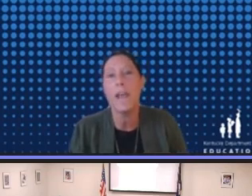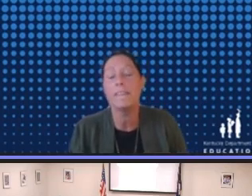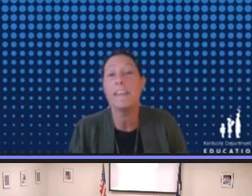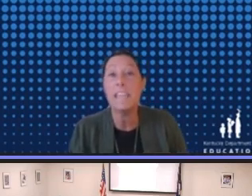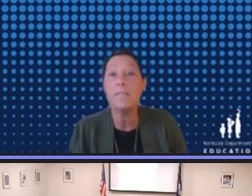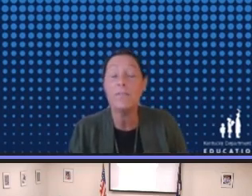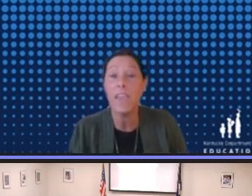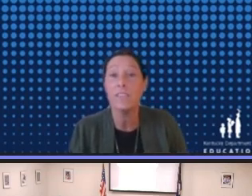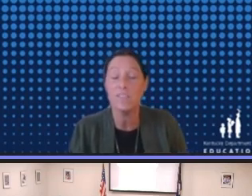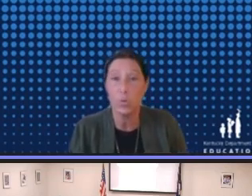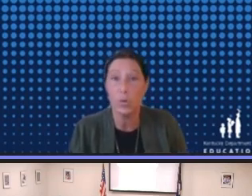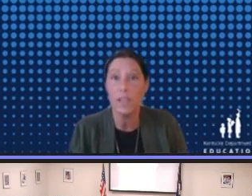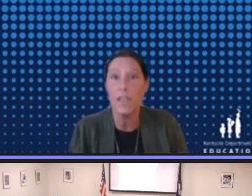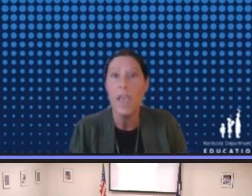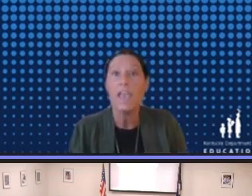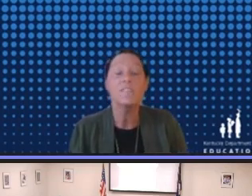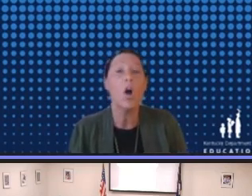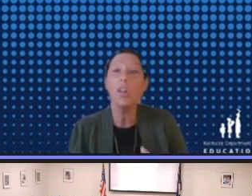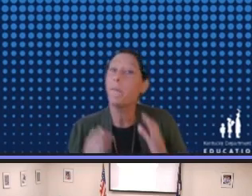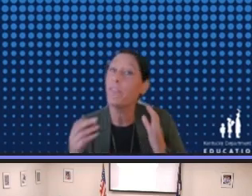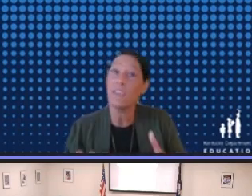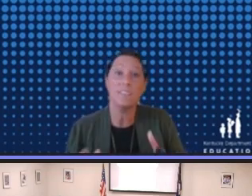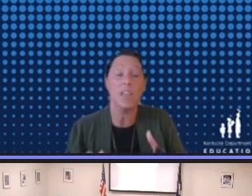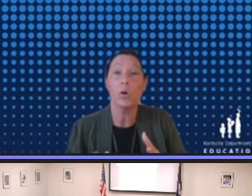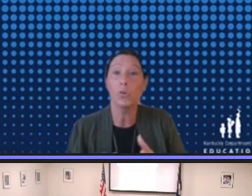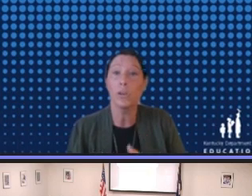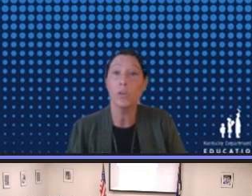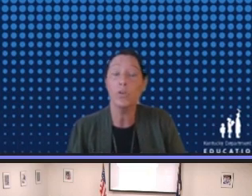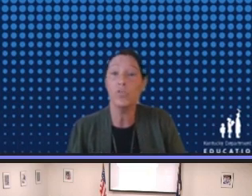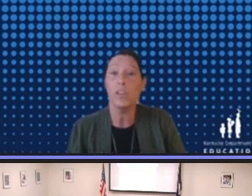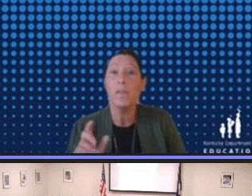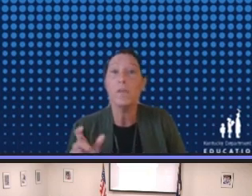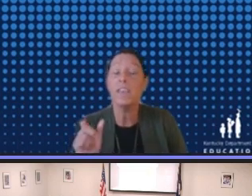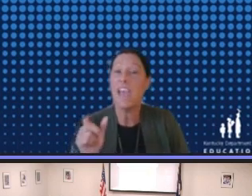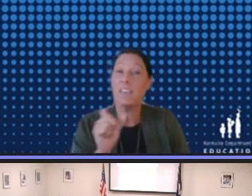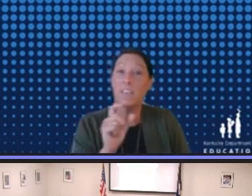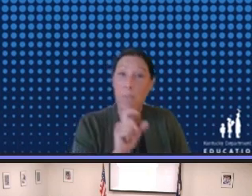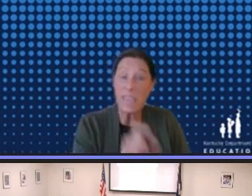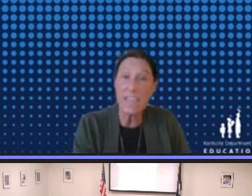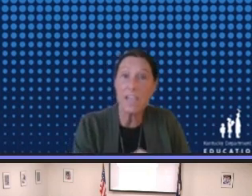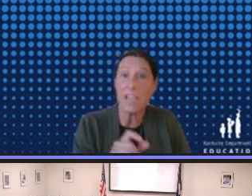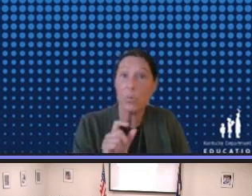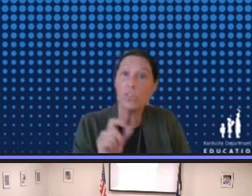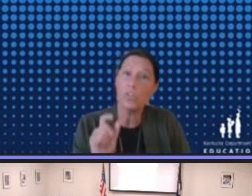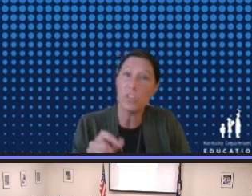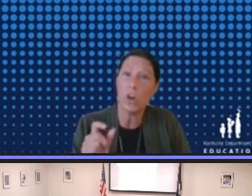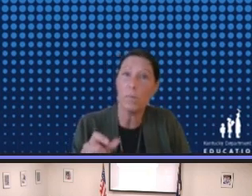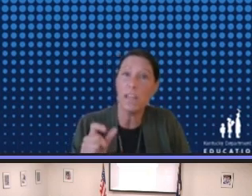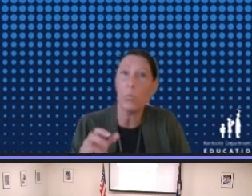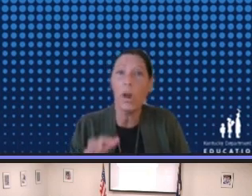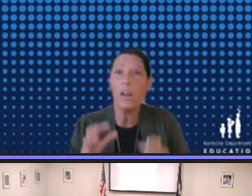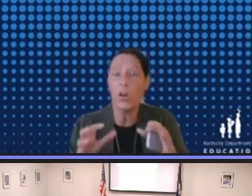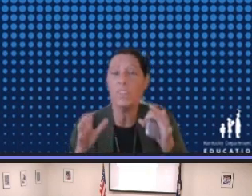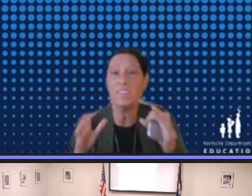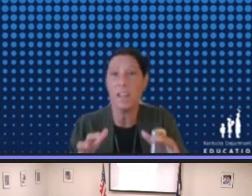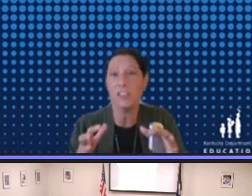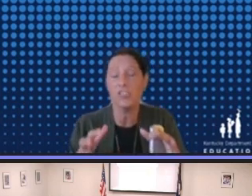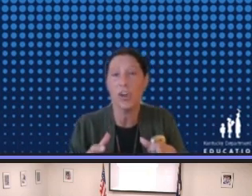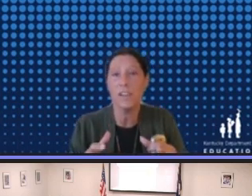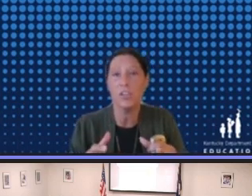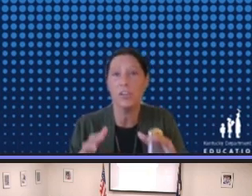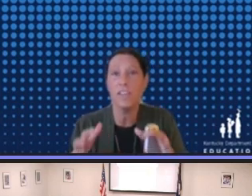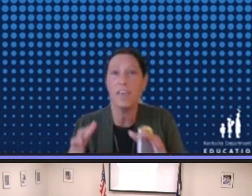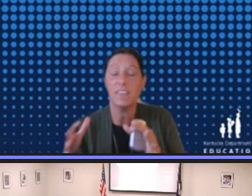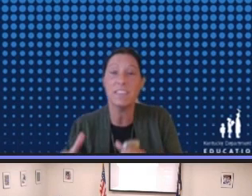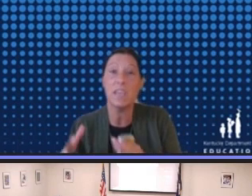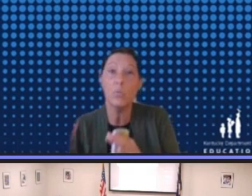just want to point out that in phase 3, it's all about that stakeholder inclusion, because at the beginning, when you're determining what are the